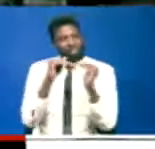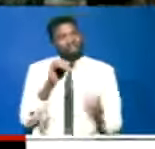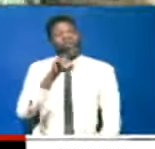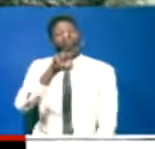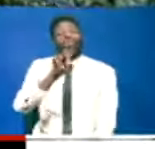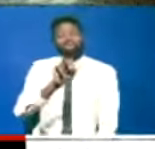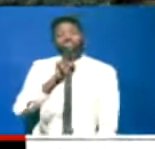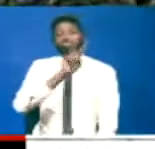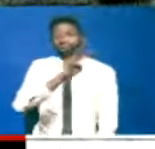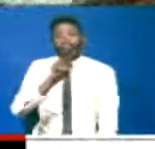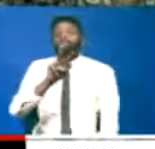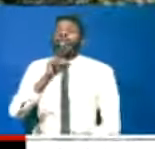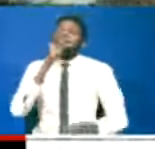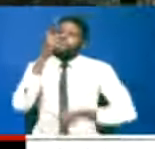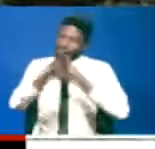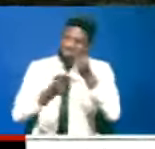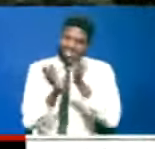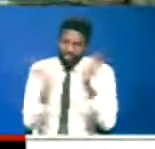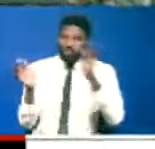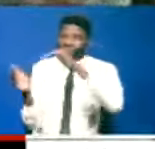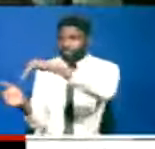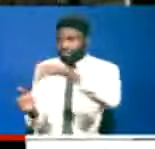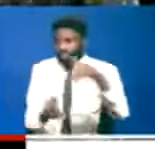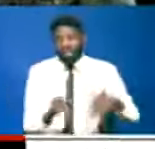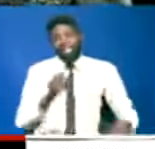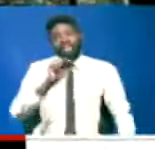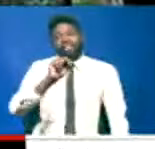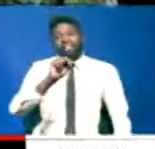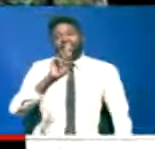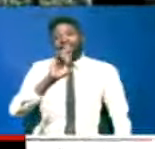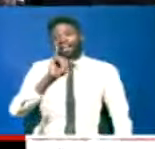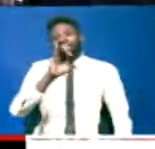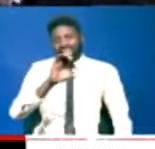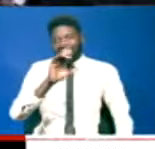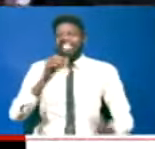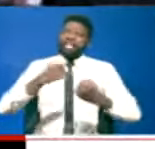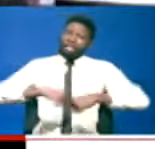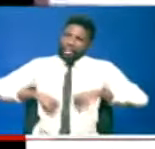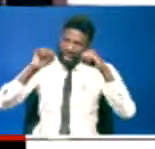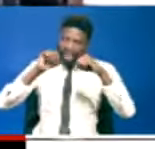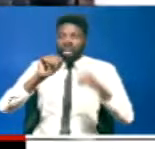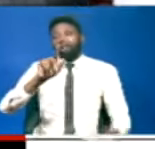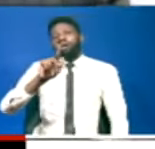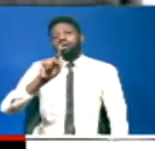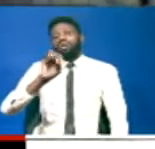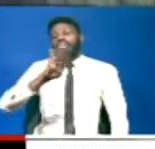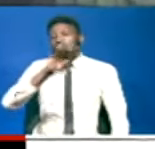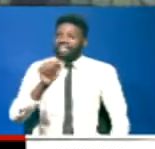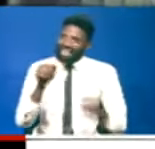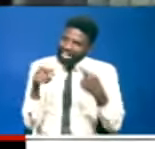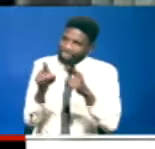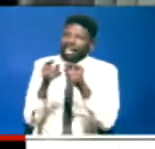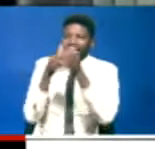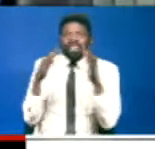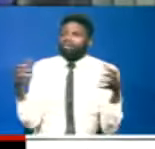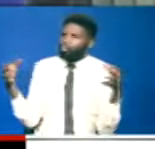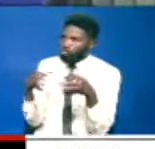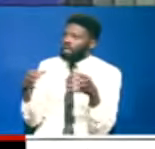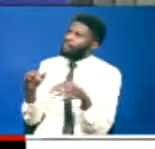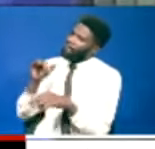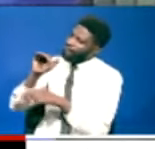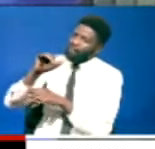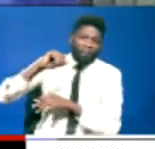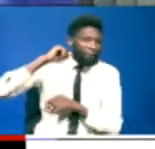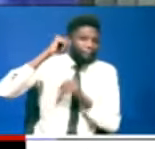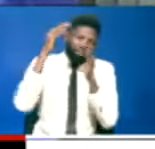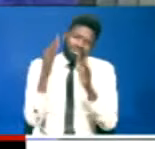process. NCIC Chairperson Samuel Kobia, who led his peers who are stakeholders in the election cycle, called on politicians to ensure